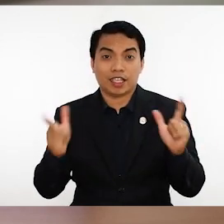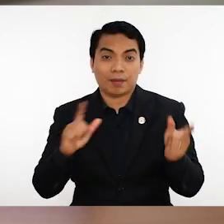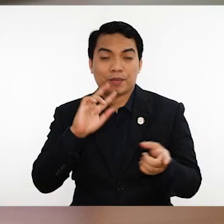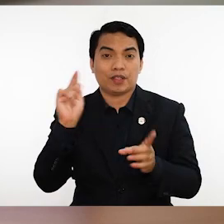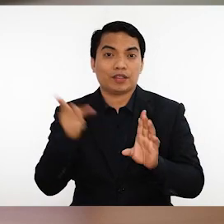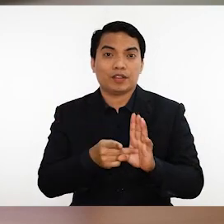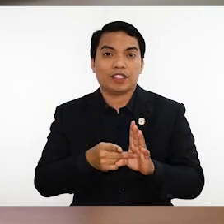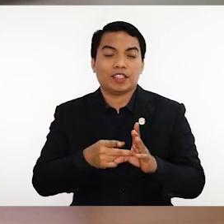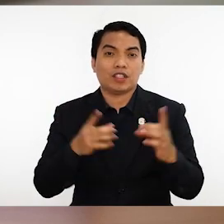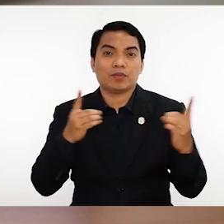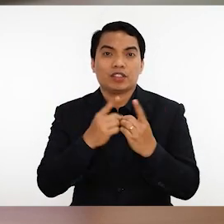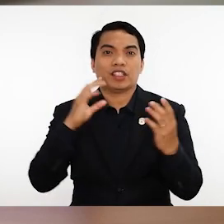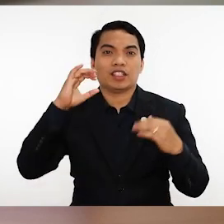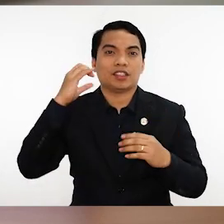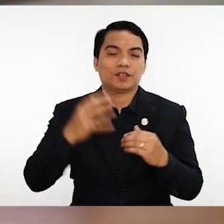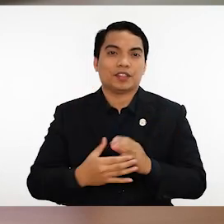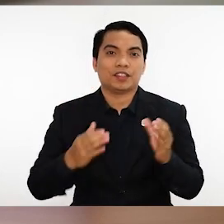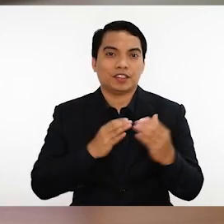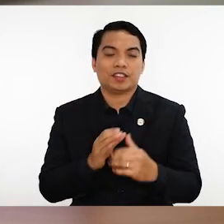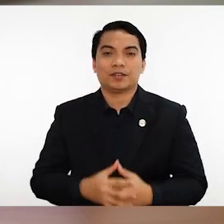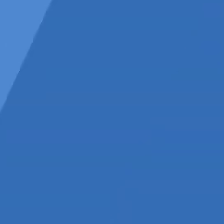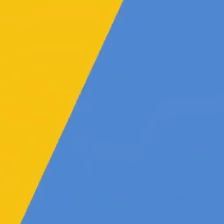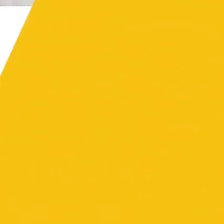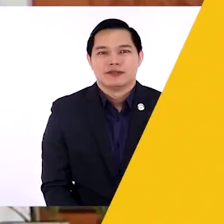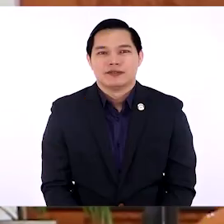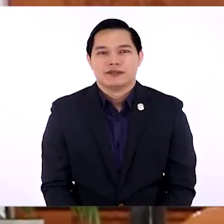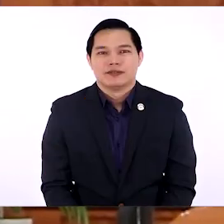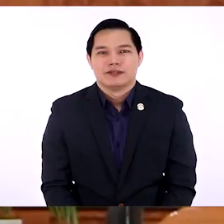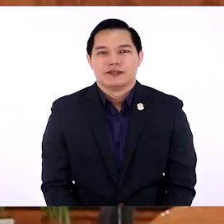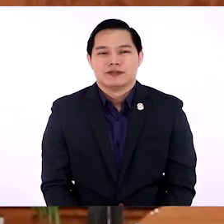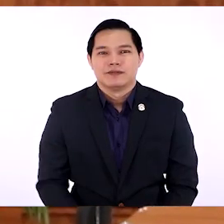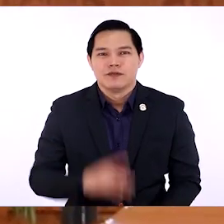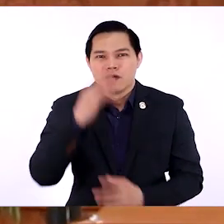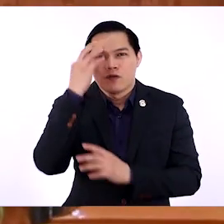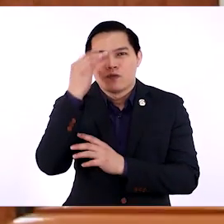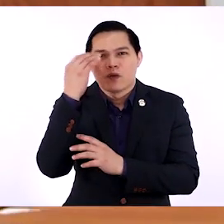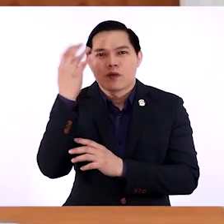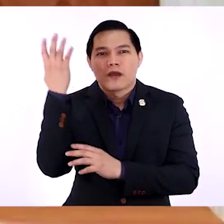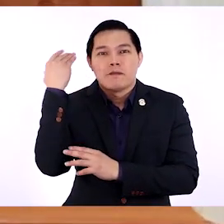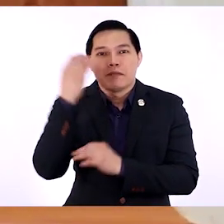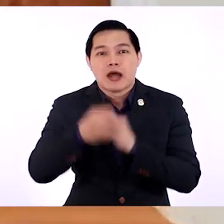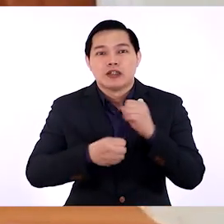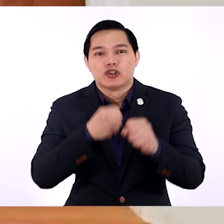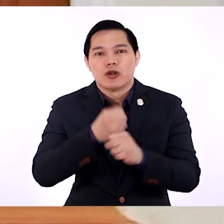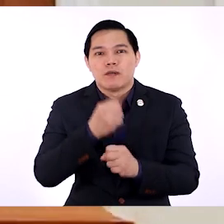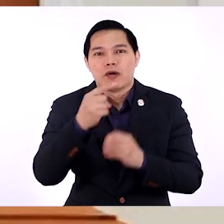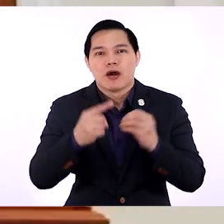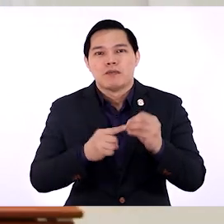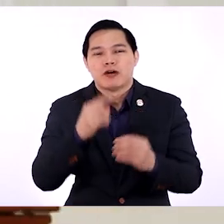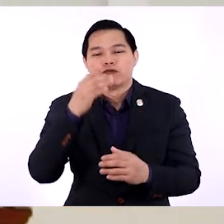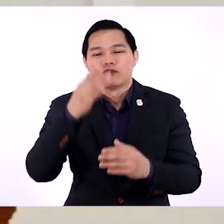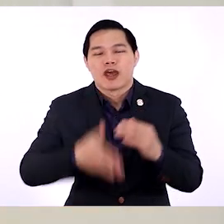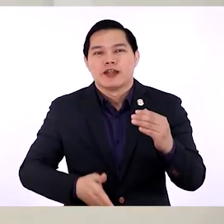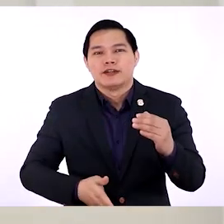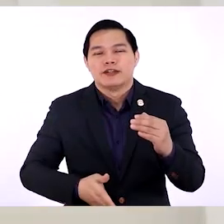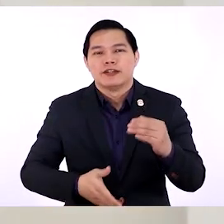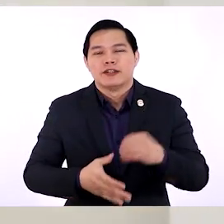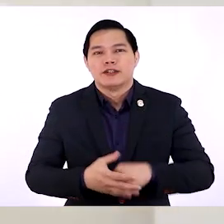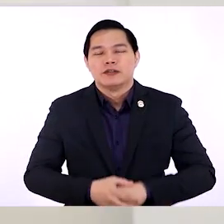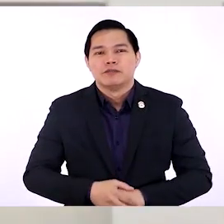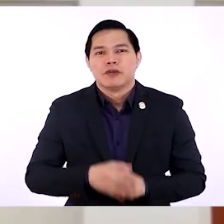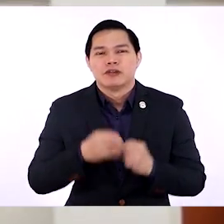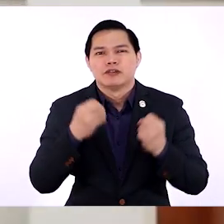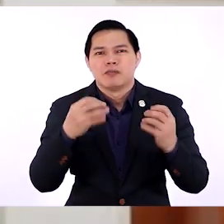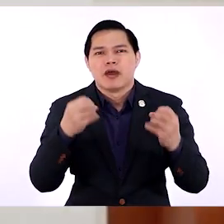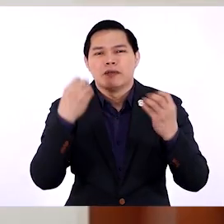attended a special gathering. Here's the report. Reflecting on this past year, which is about to come to a close, there can be